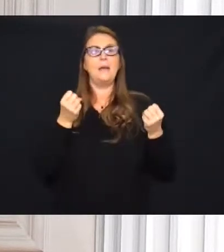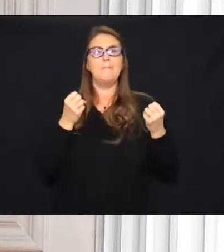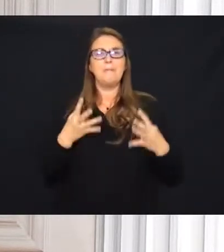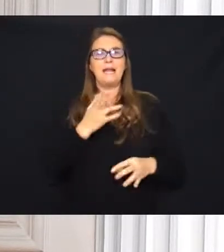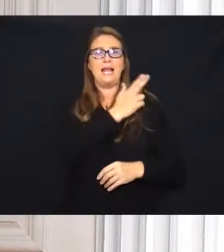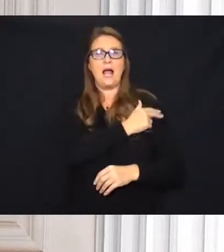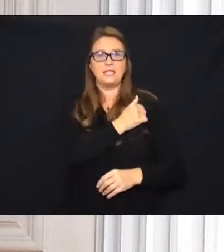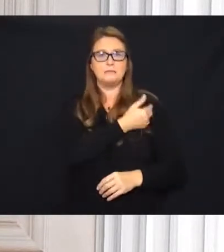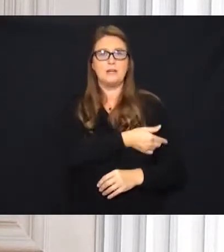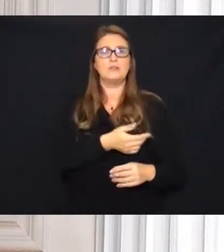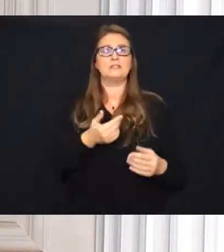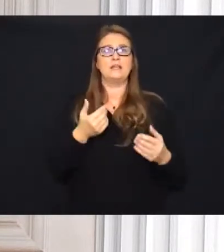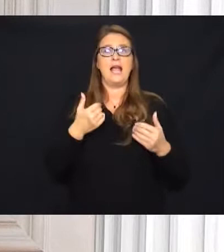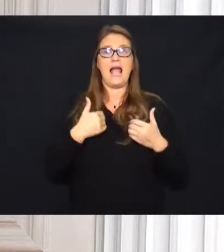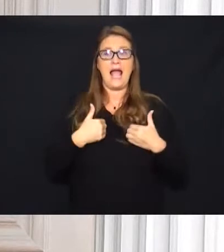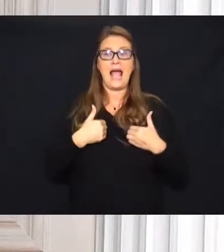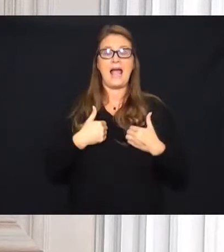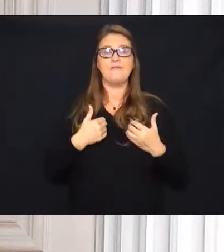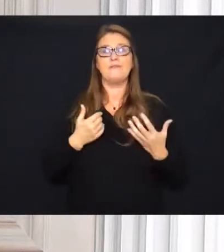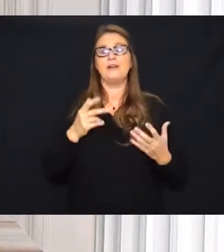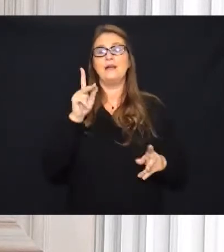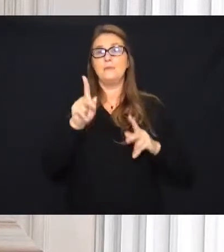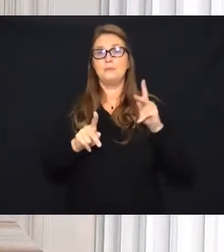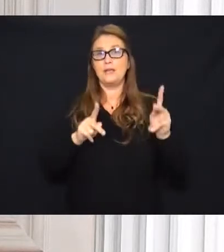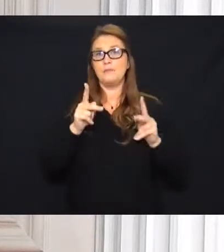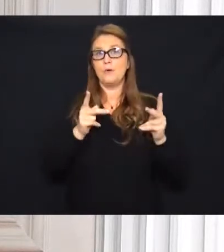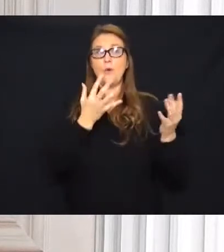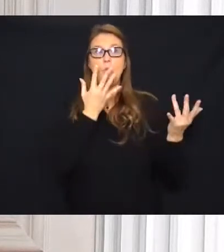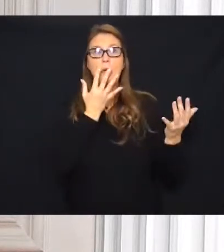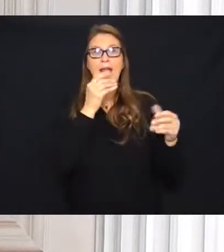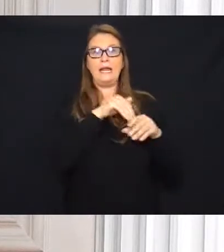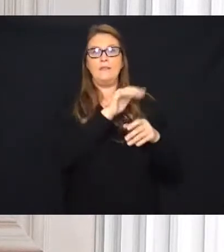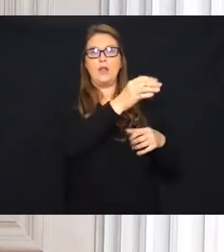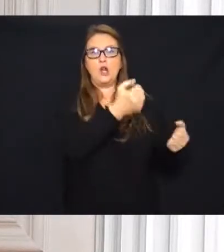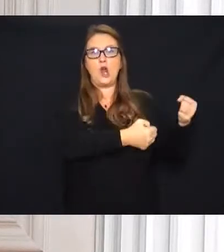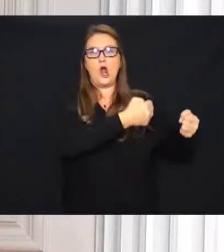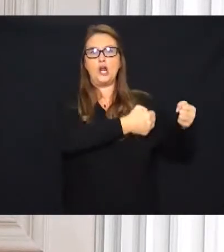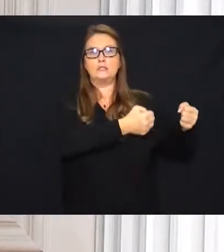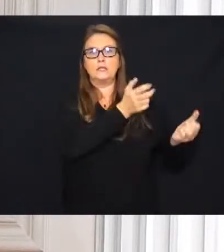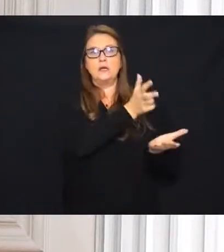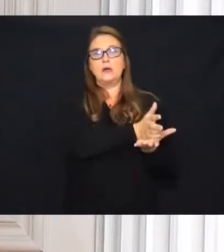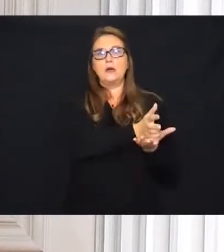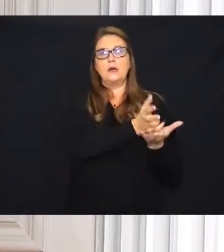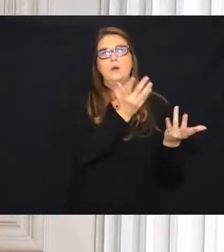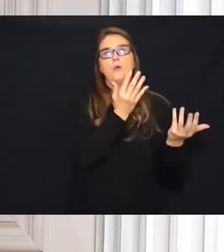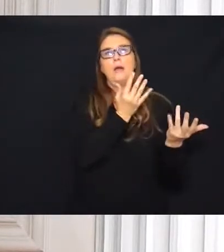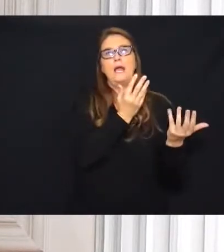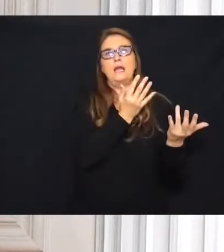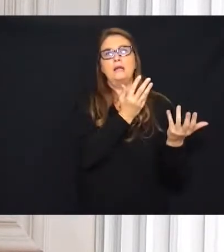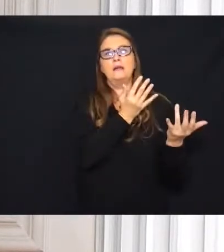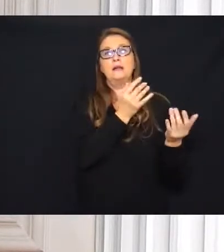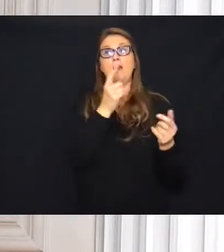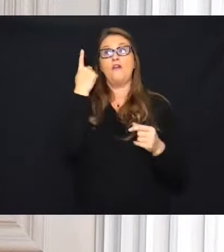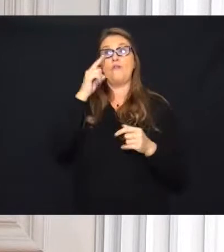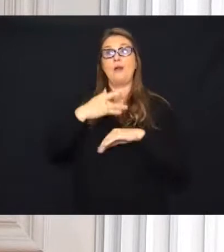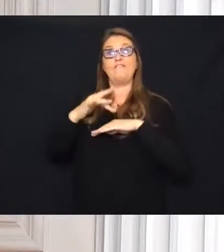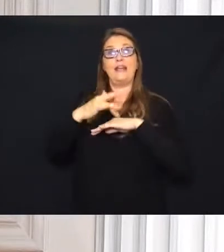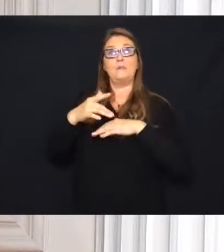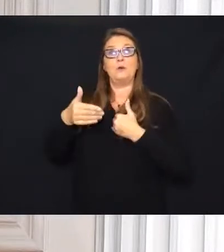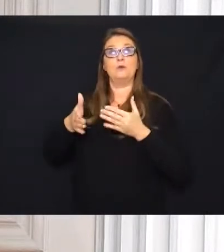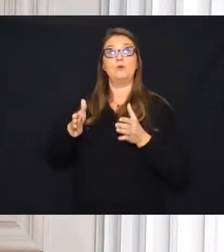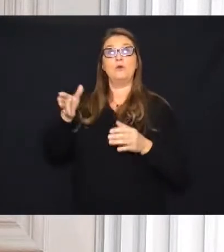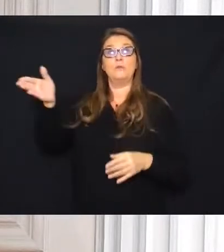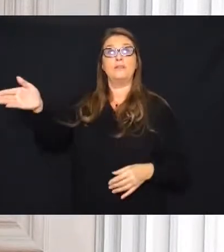now have had to go to having people wait in their cars so that hospital space can open up for them to go in. And